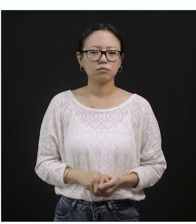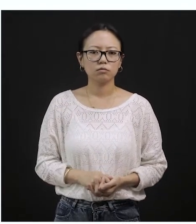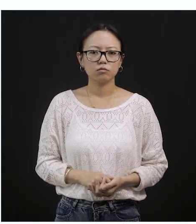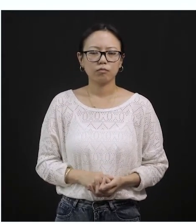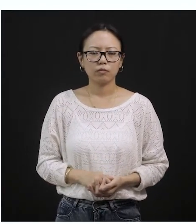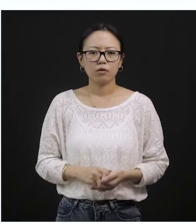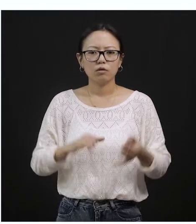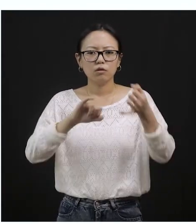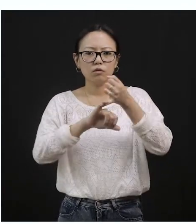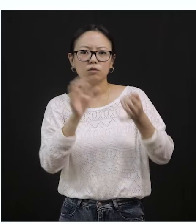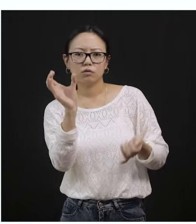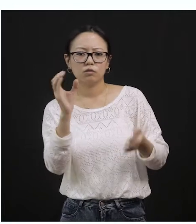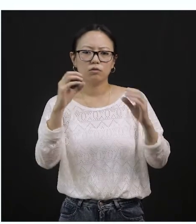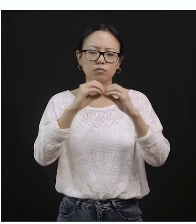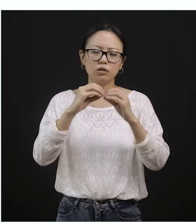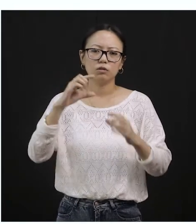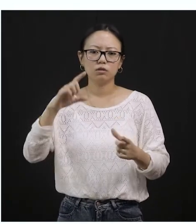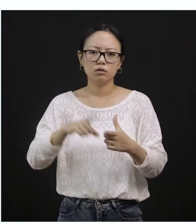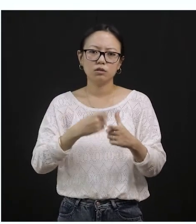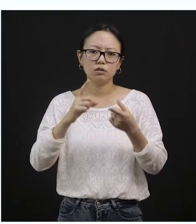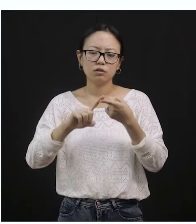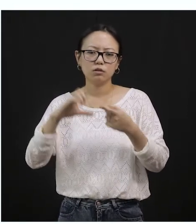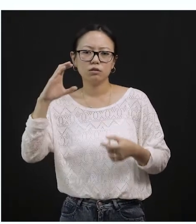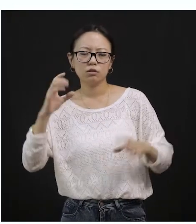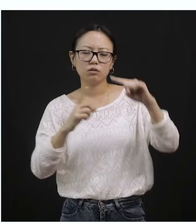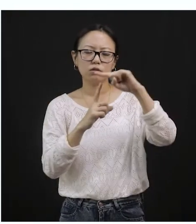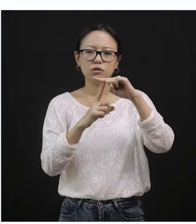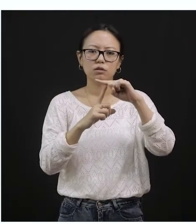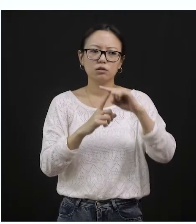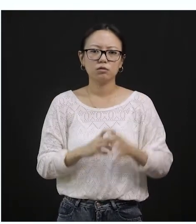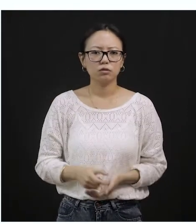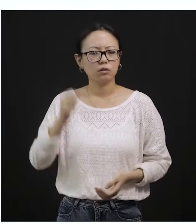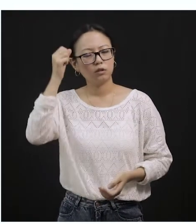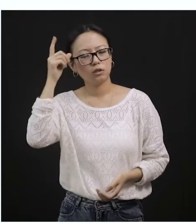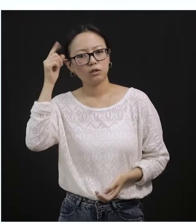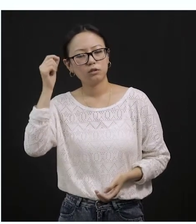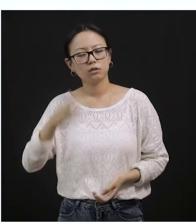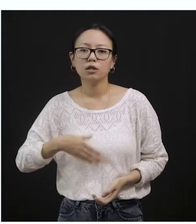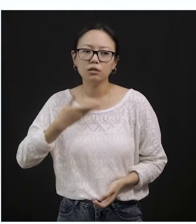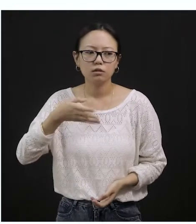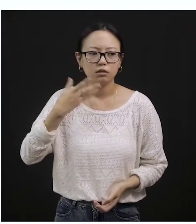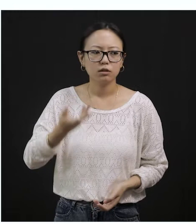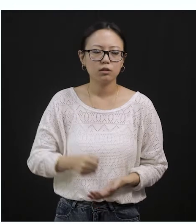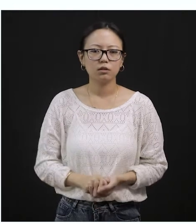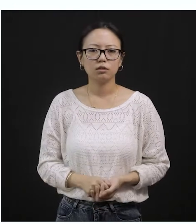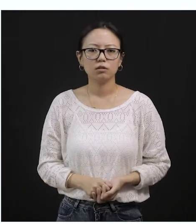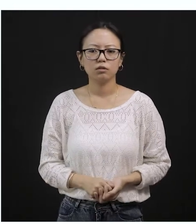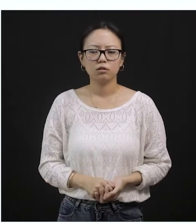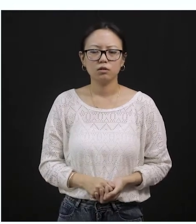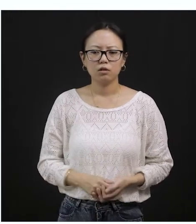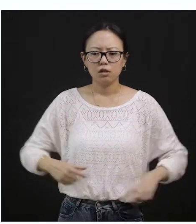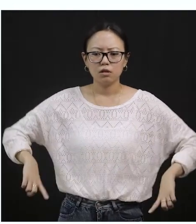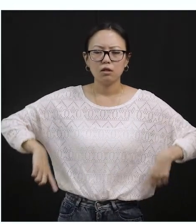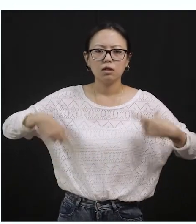also used to be a role model and inspiration to the students. Look at the picture, how happily this group of students